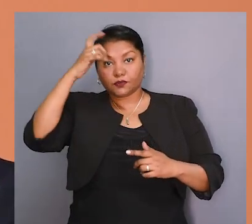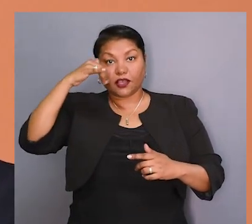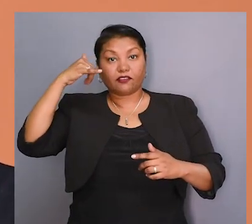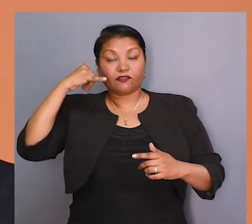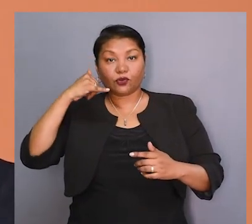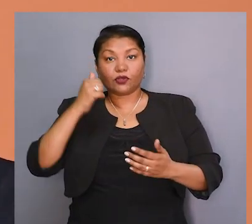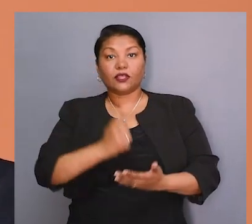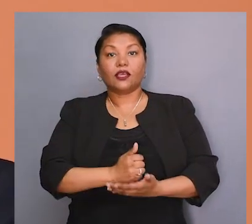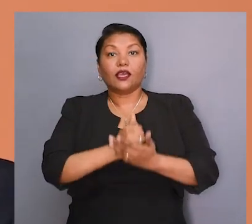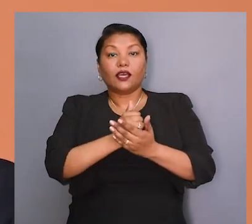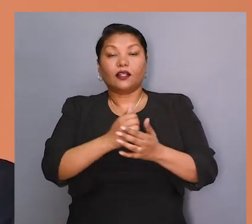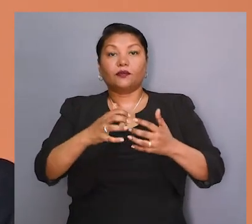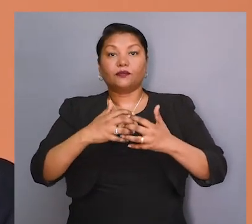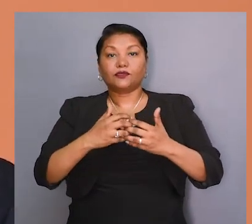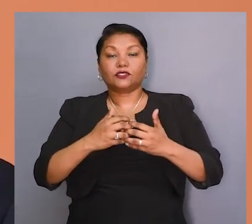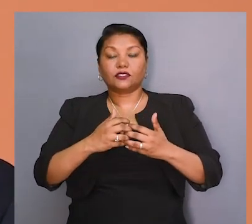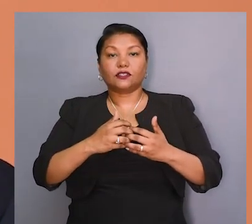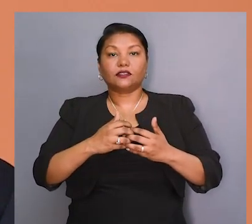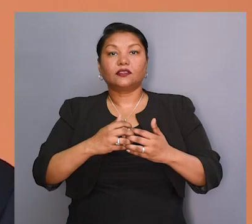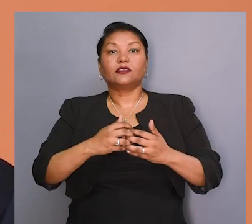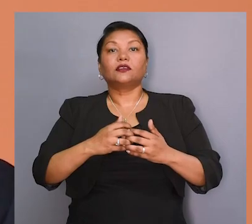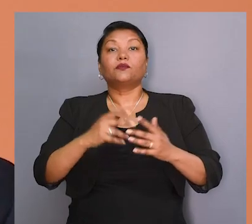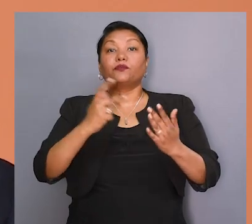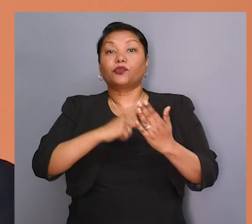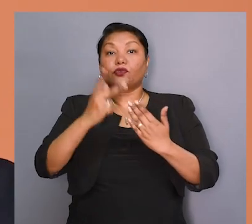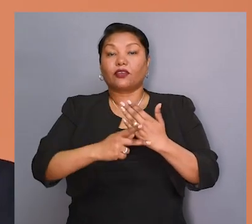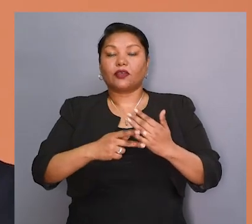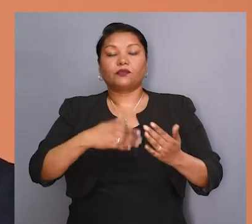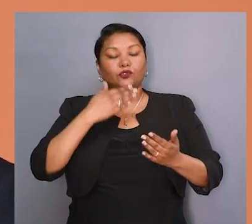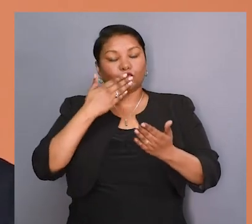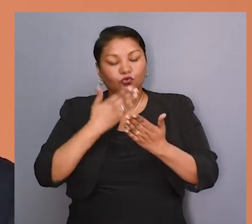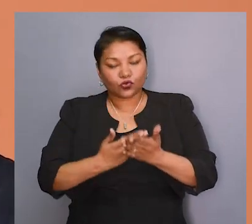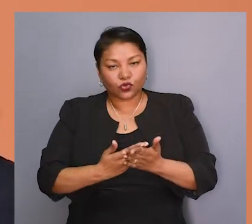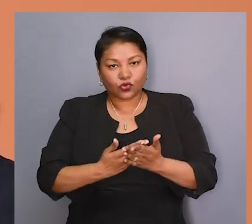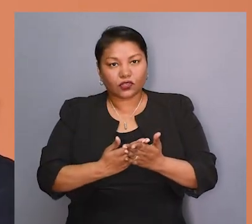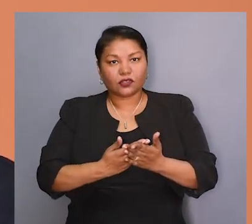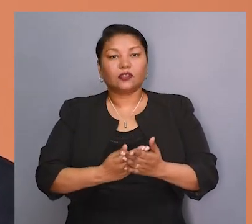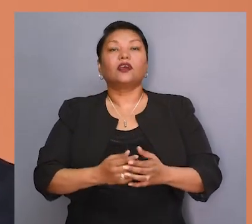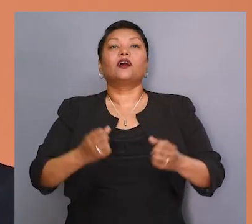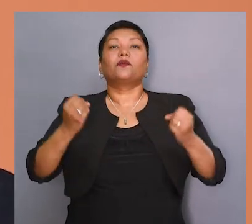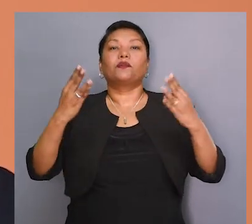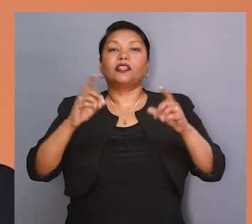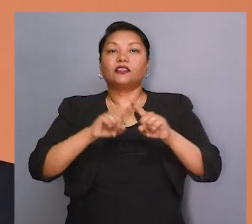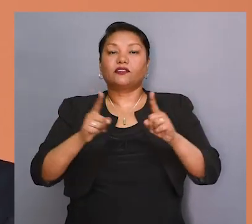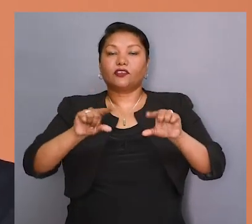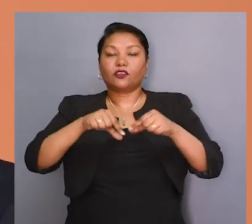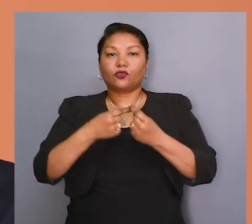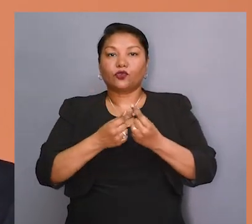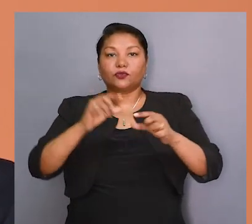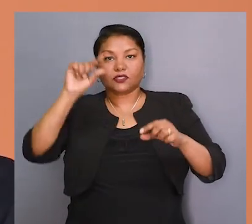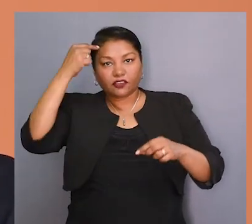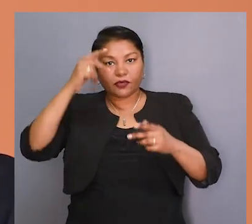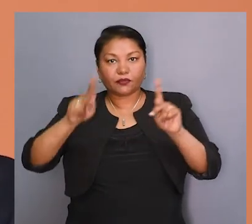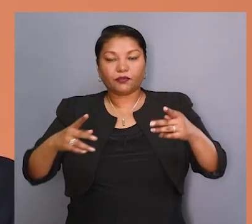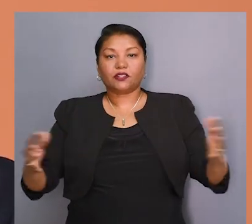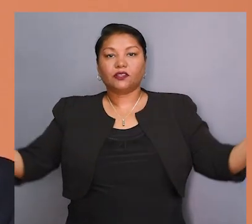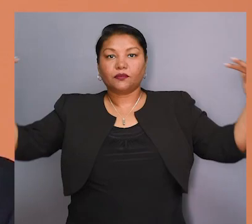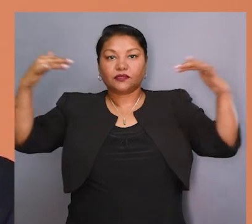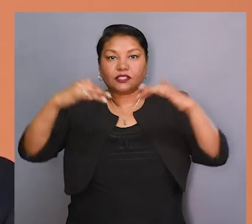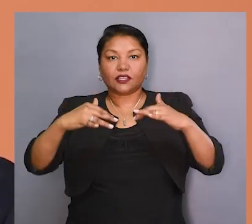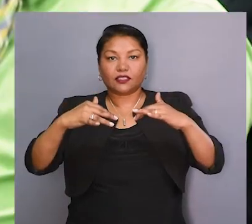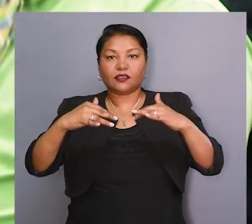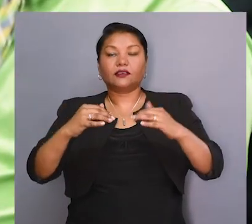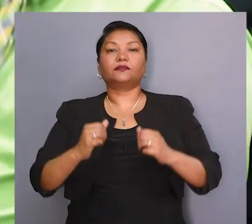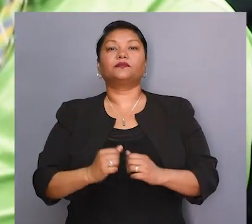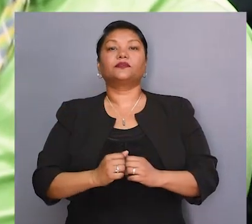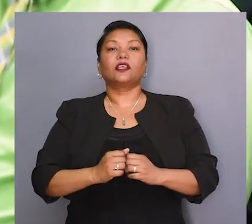launched today is comprehensive. It's multi-stakeholder, something that we like to talk about.